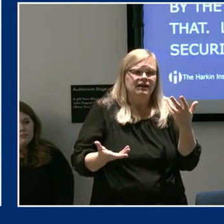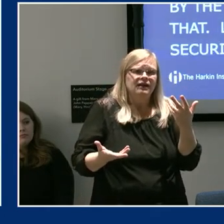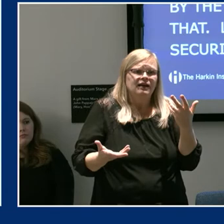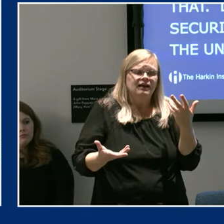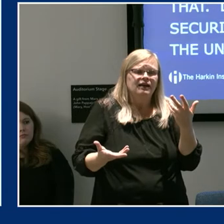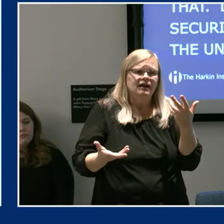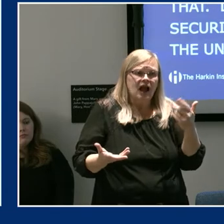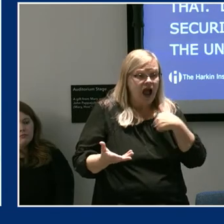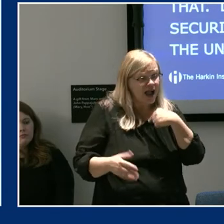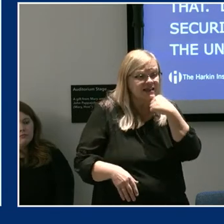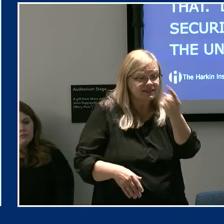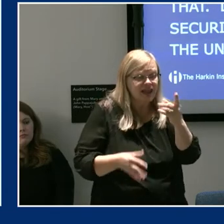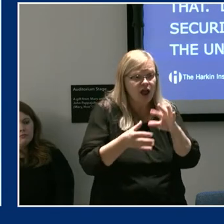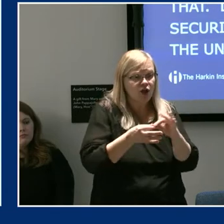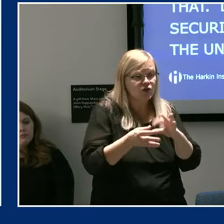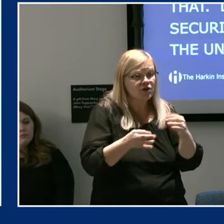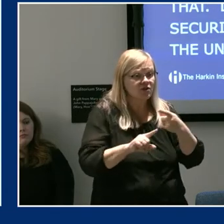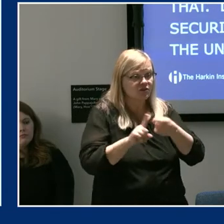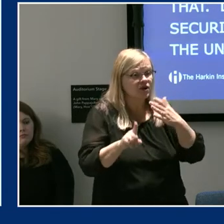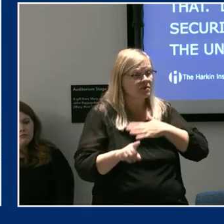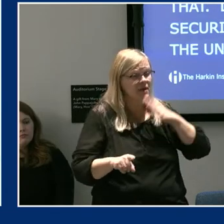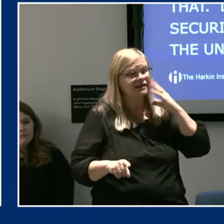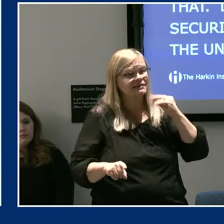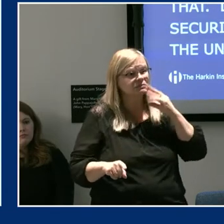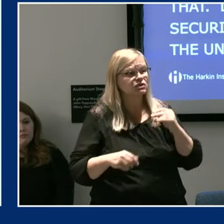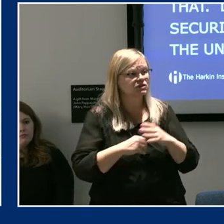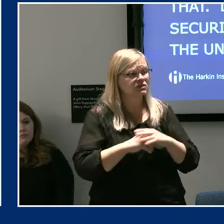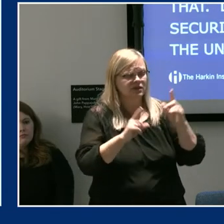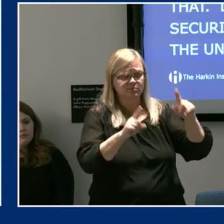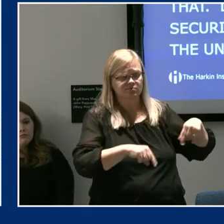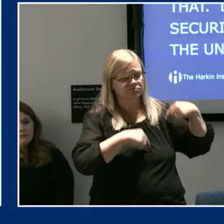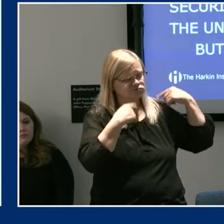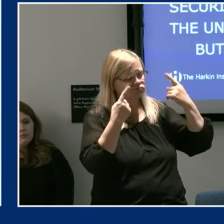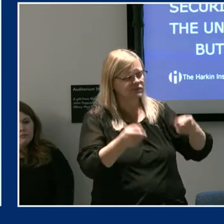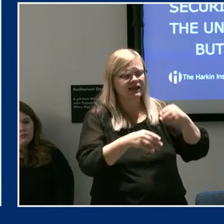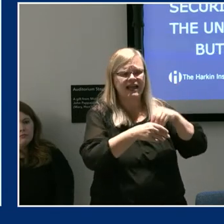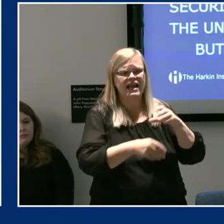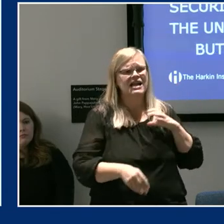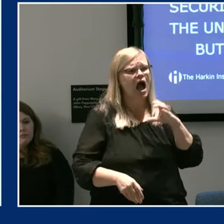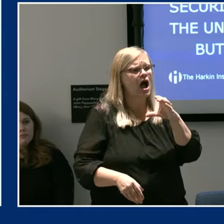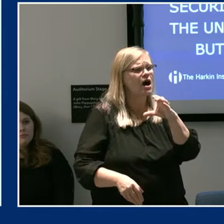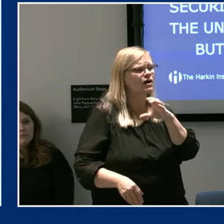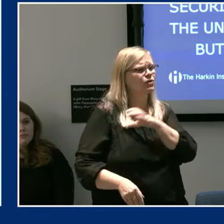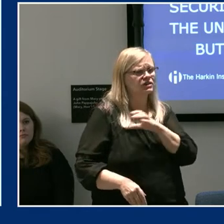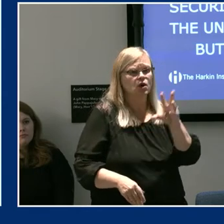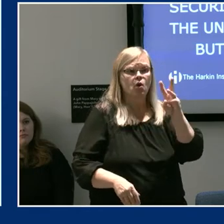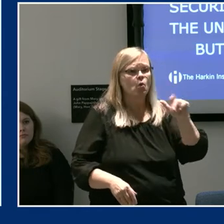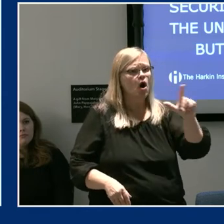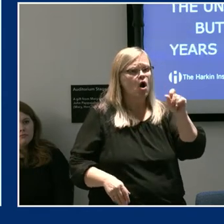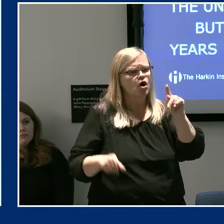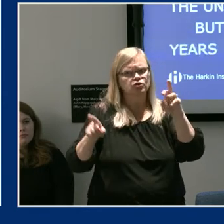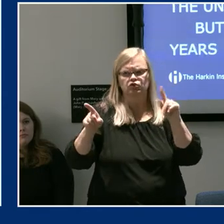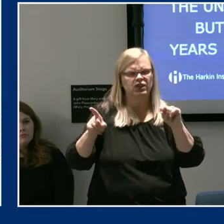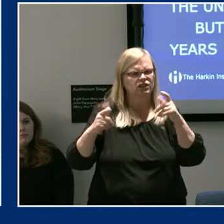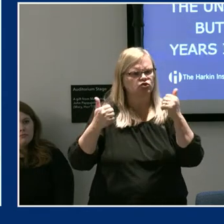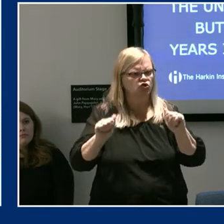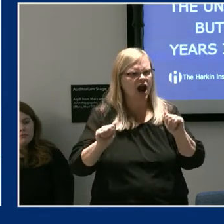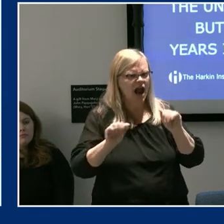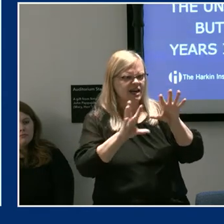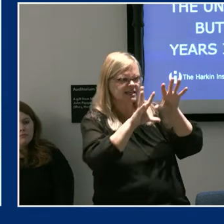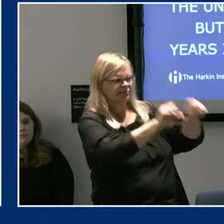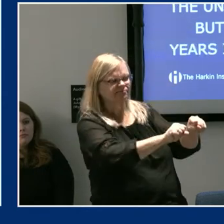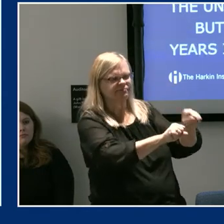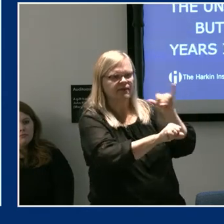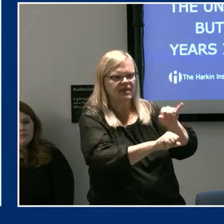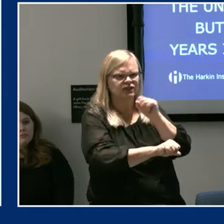But I can tell you from experience, in all my years in Congress, Wall Street has been trying to get its hands on that